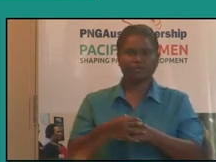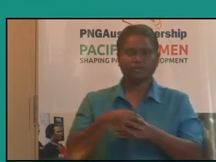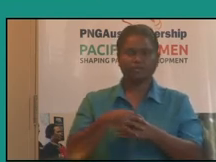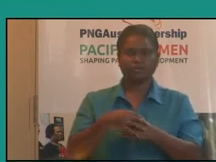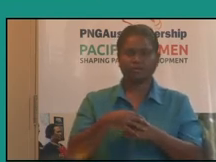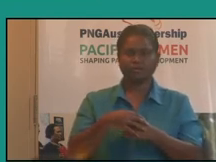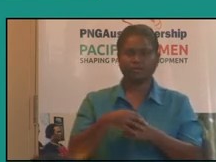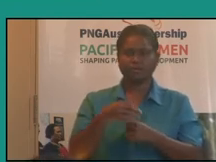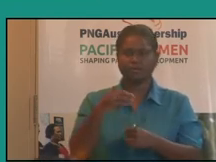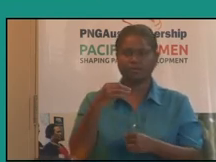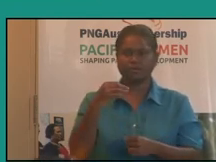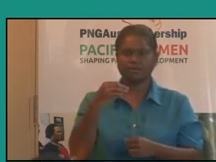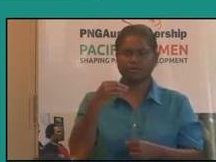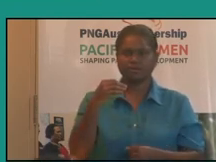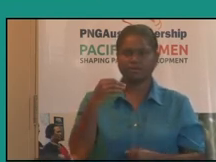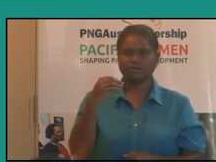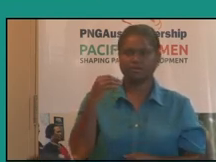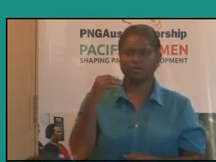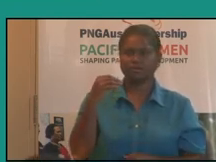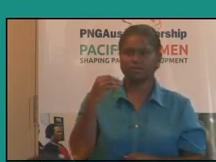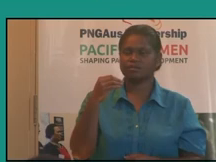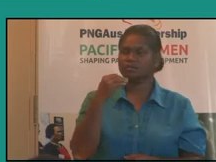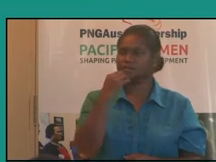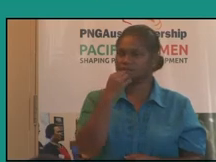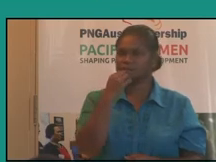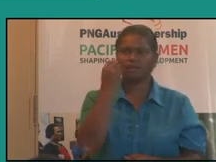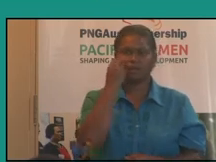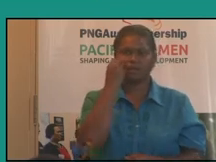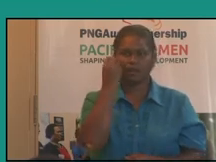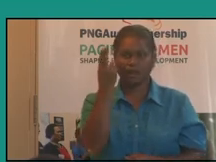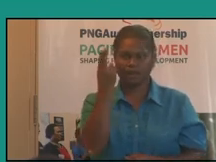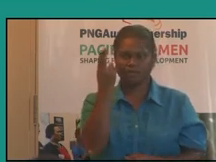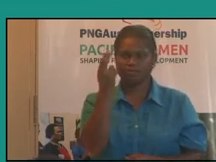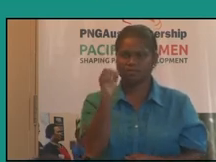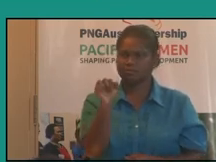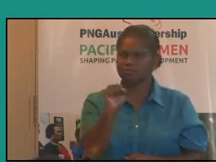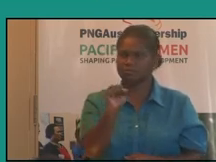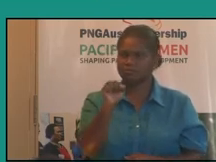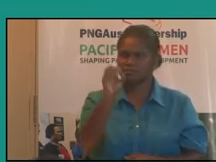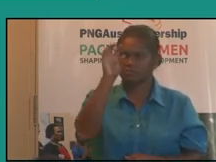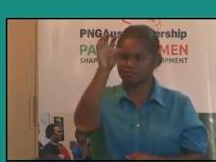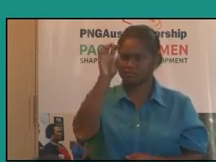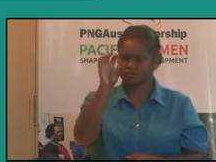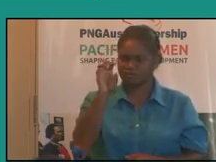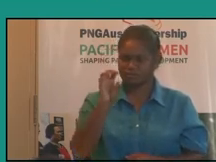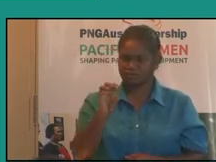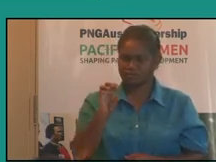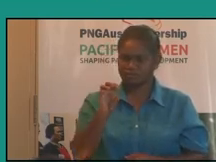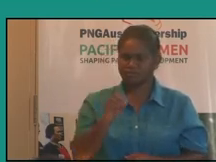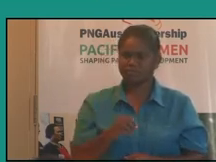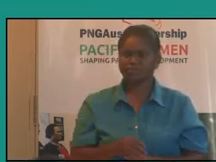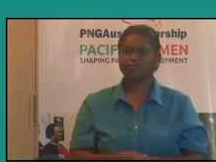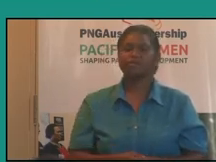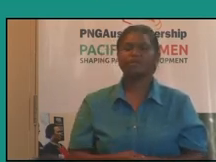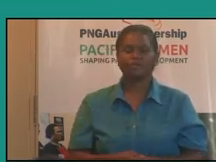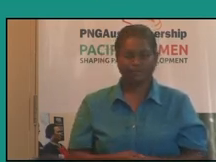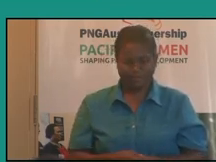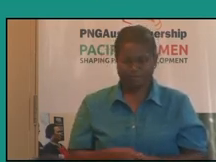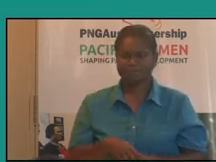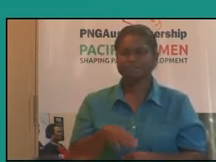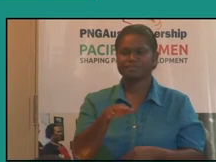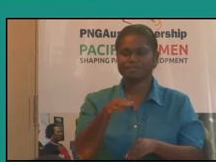and then pairing them up with us, and then, you know, talking to them individually